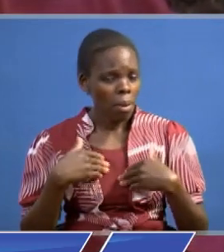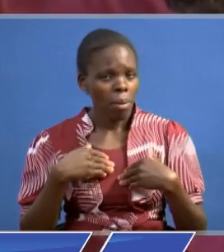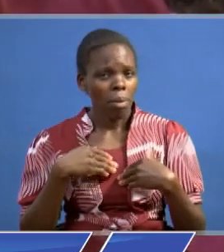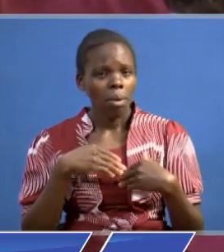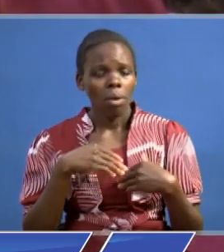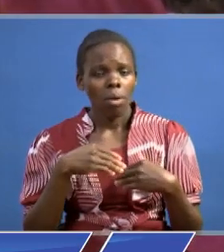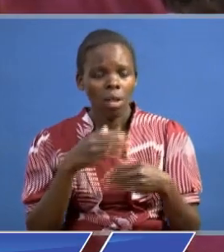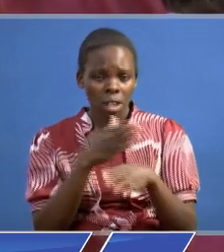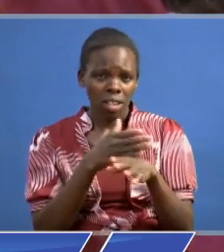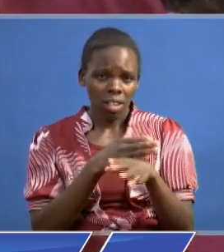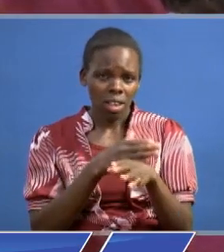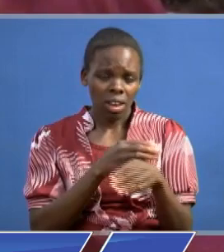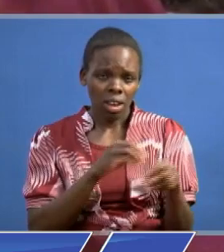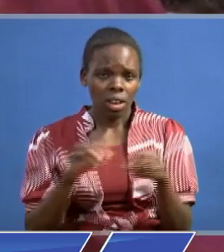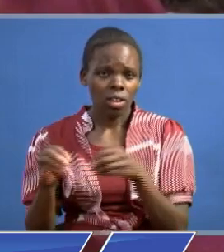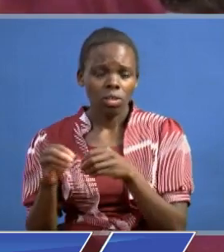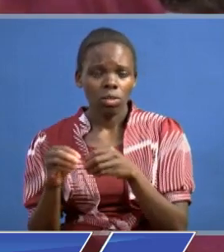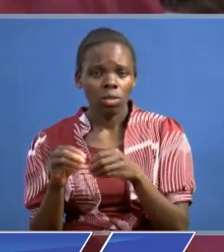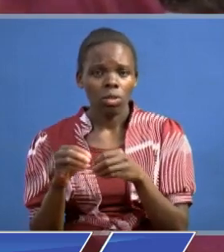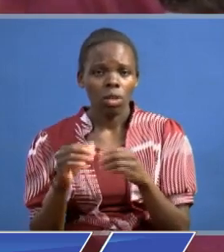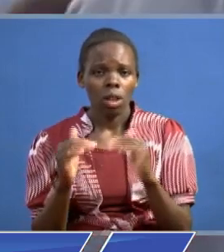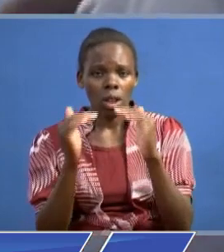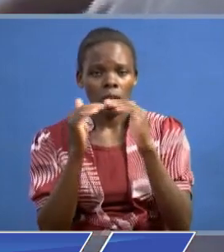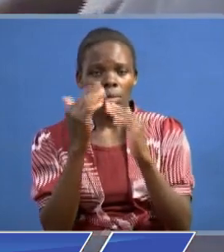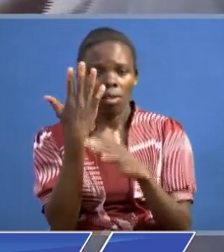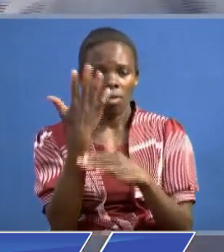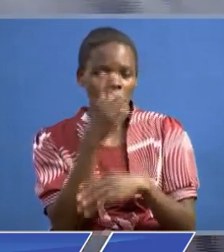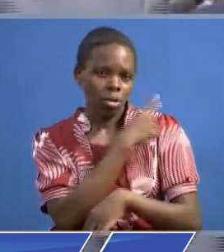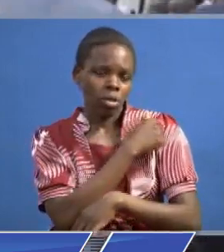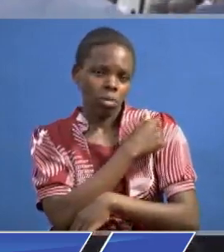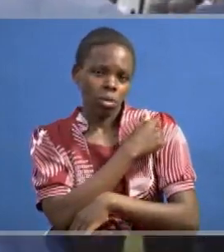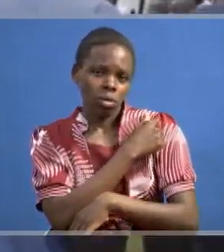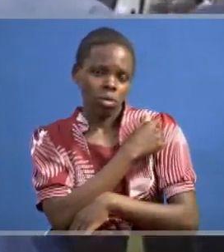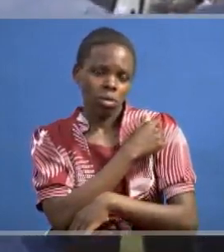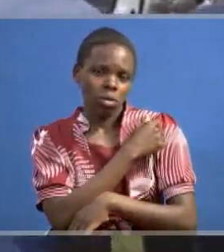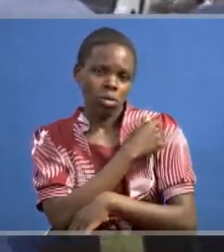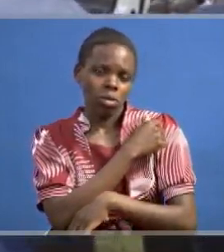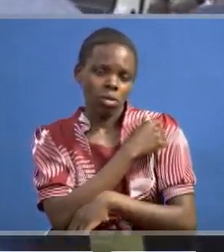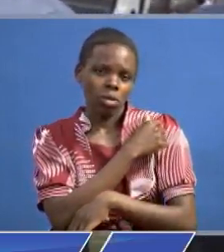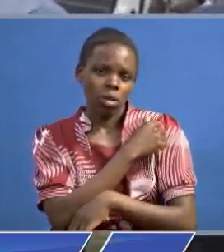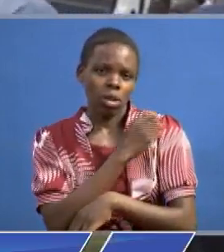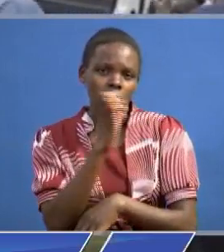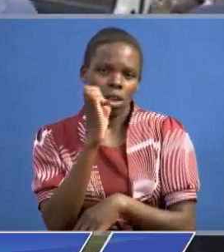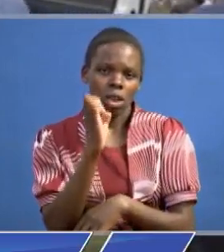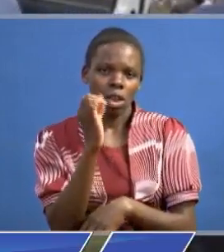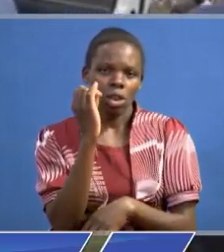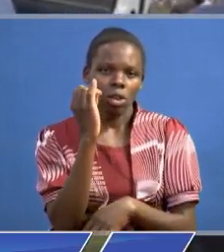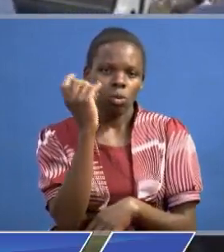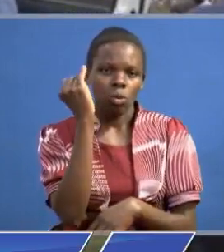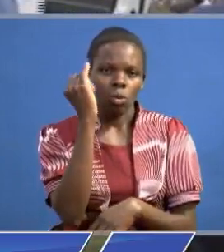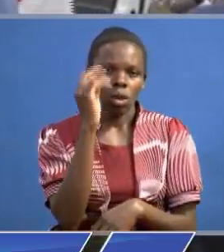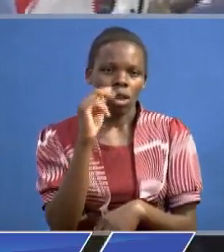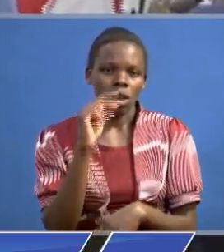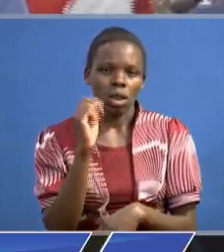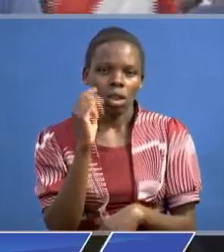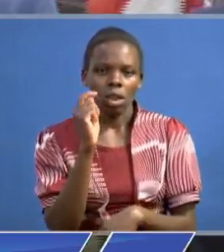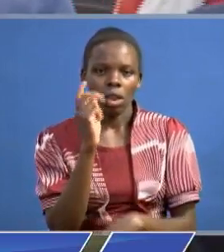Mwingi Level 5 Hospital, with efforts to tow the vehicles being in progress. Edwin Darianga, KUTV.